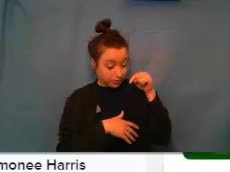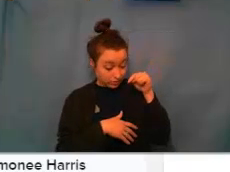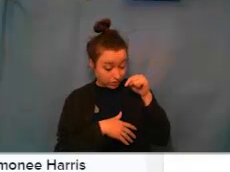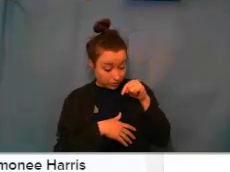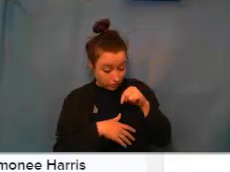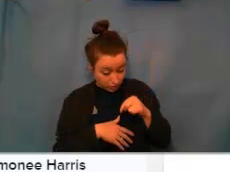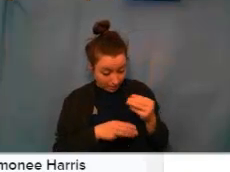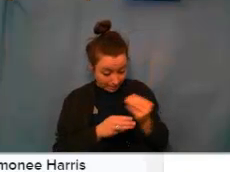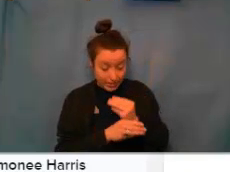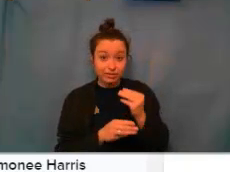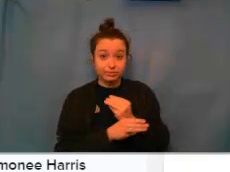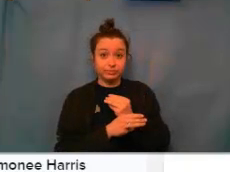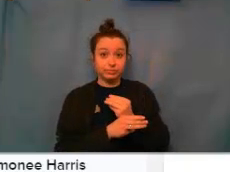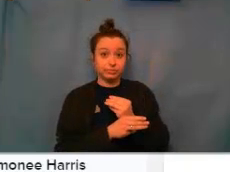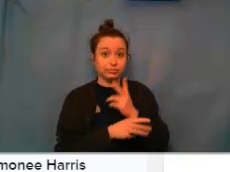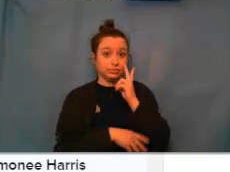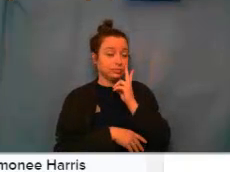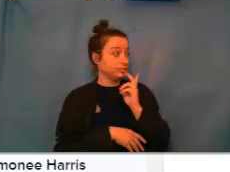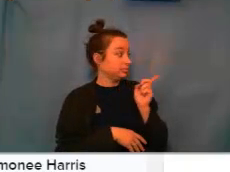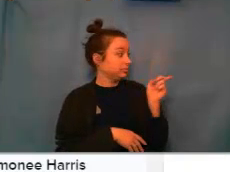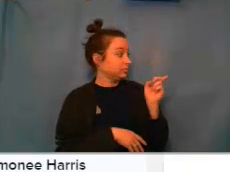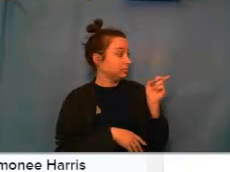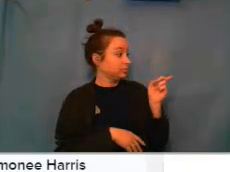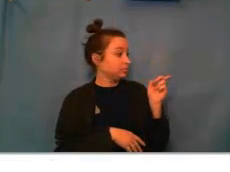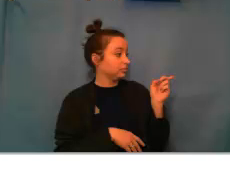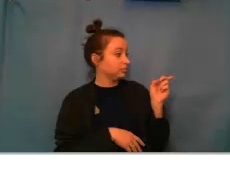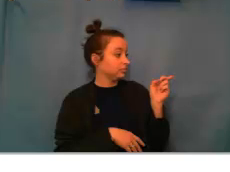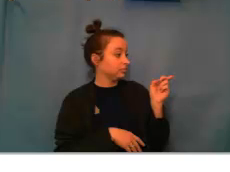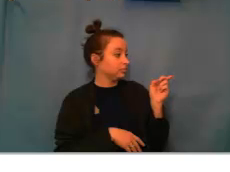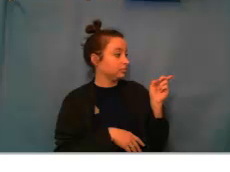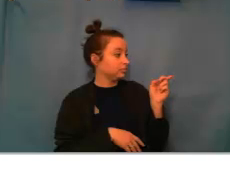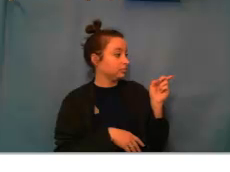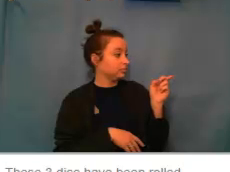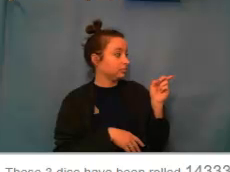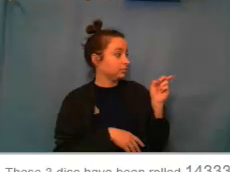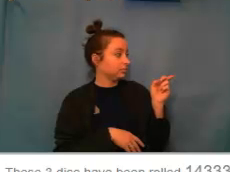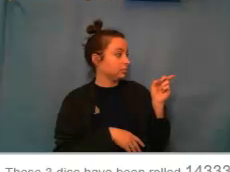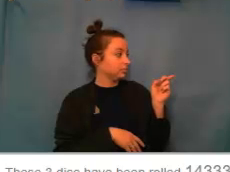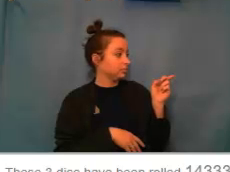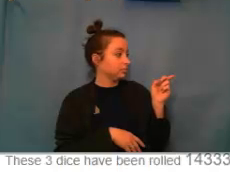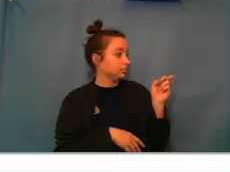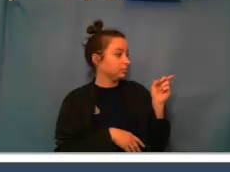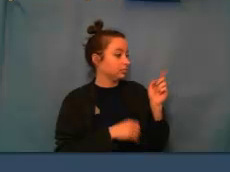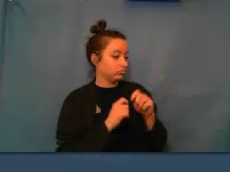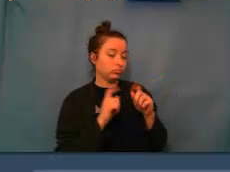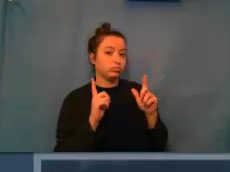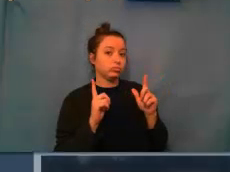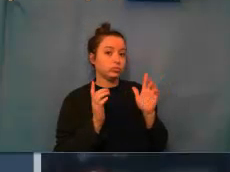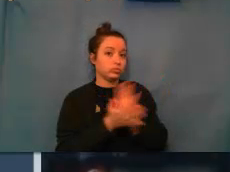math. And you're going to see this dice. When you click on it, it'll take you to a